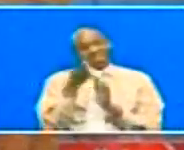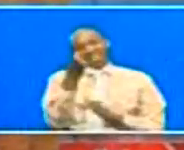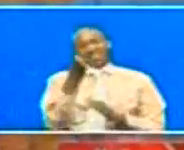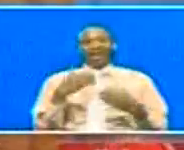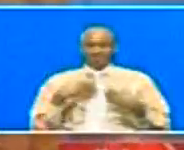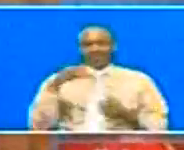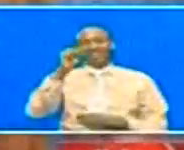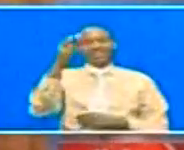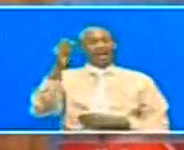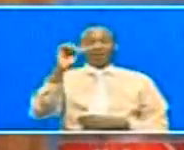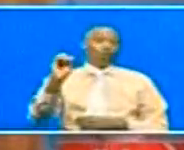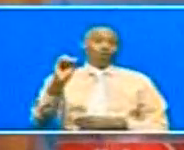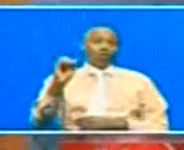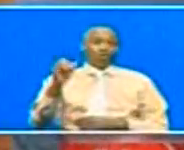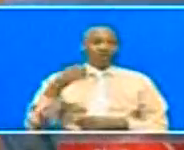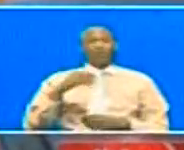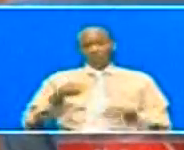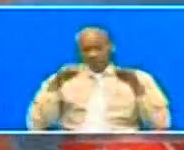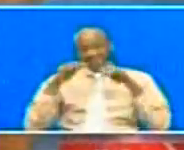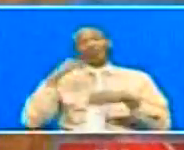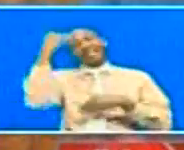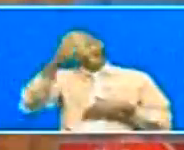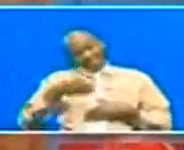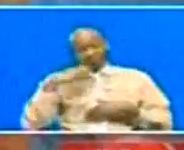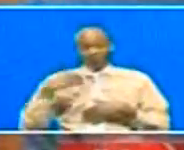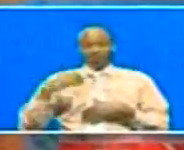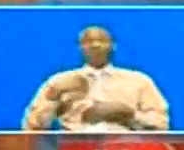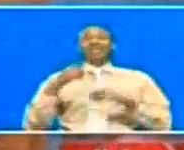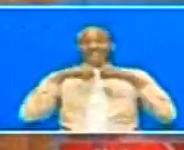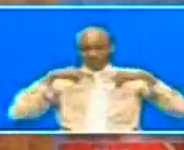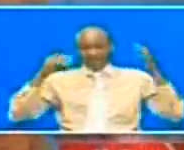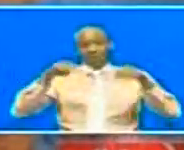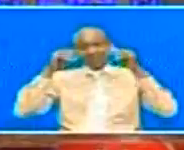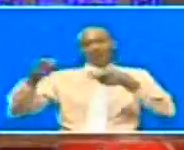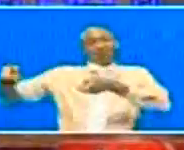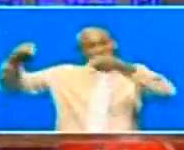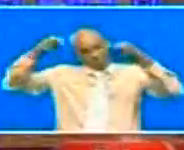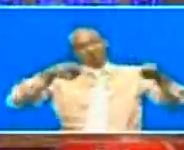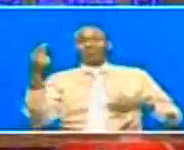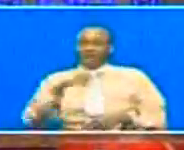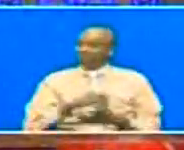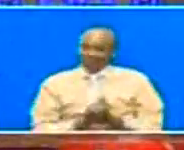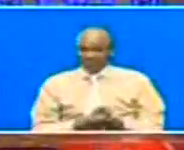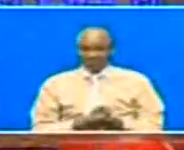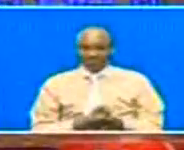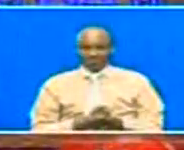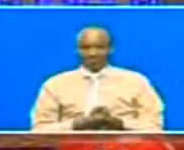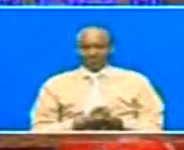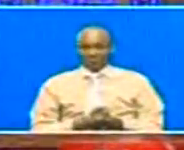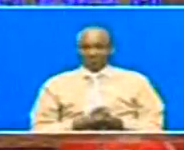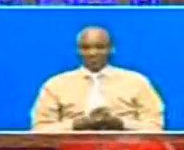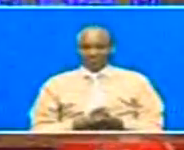products. We were waiting for the next consignment from Japan. Are you serious? Mm-hmm. Man.